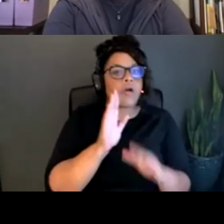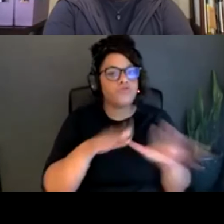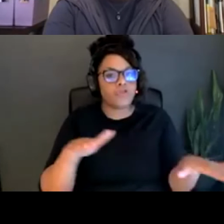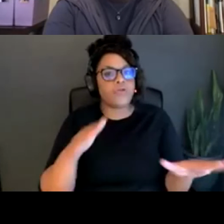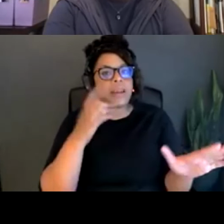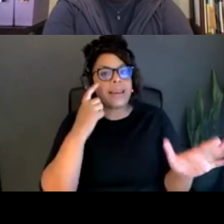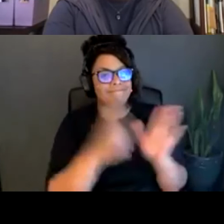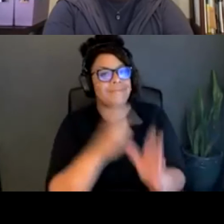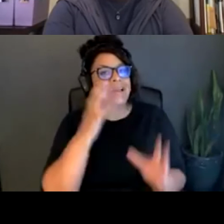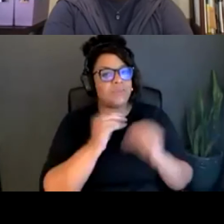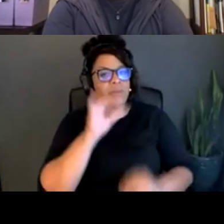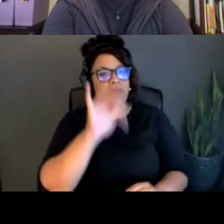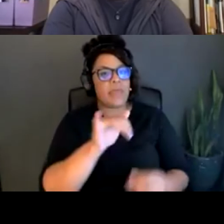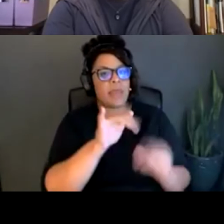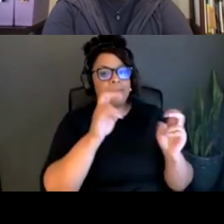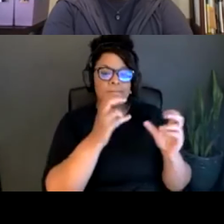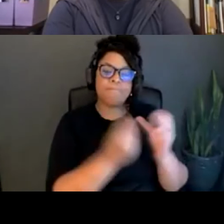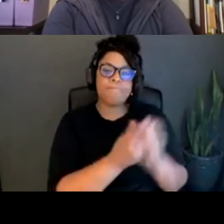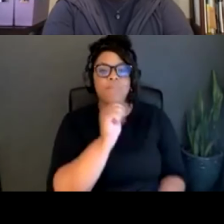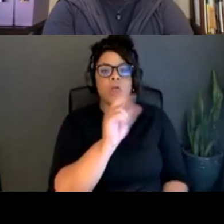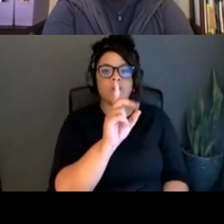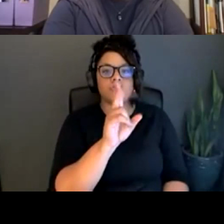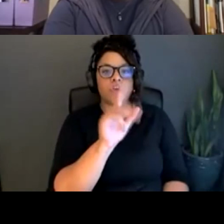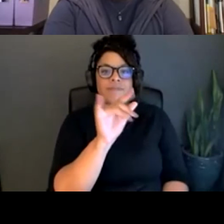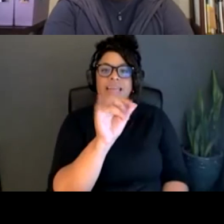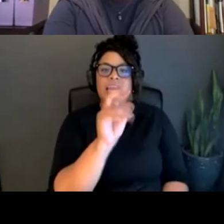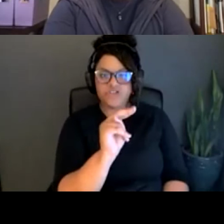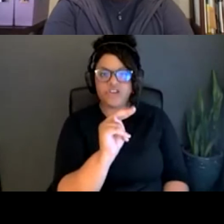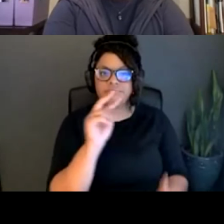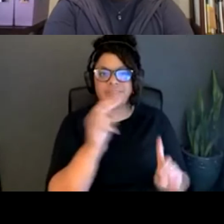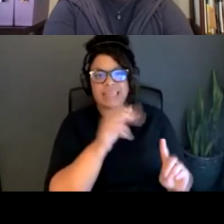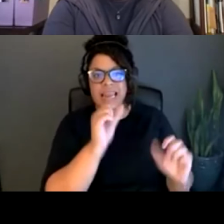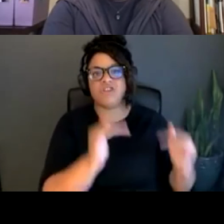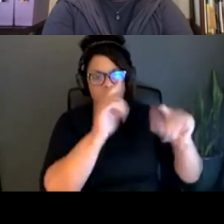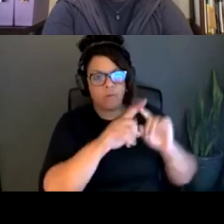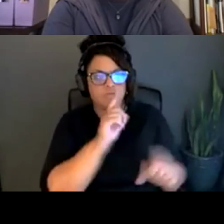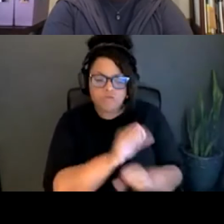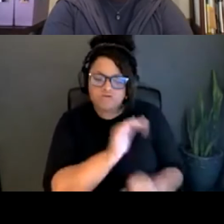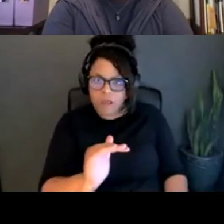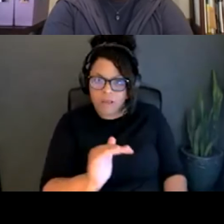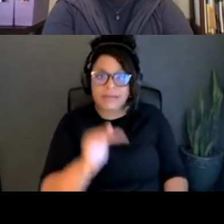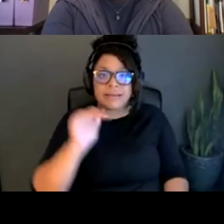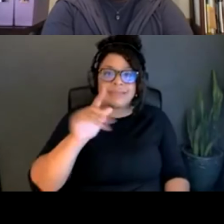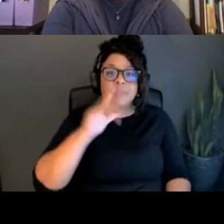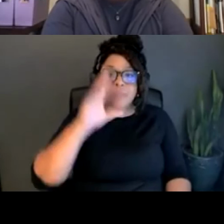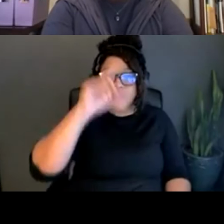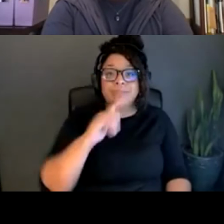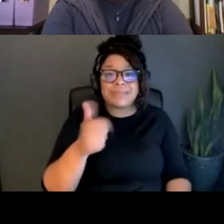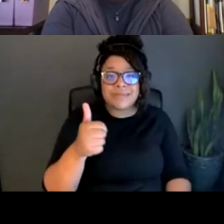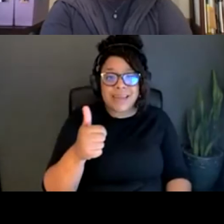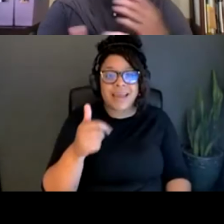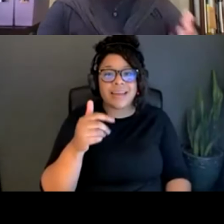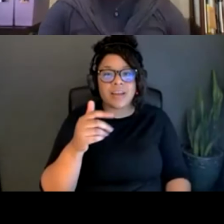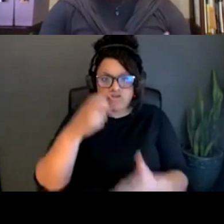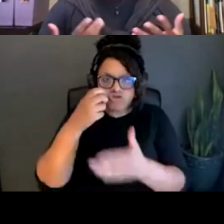and the policing of their Black bodies in motion. A 10-year-old Black boy was charged with assault for playing